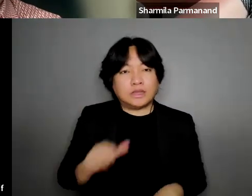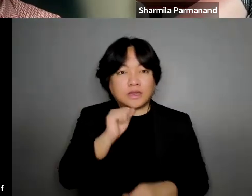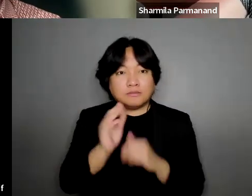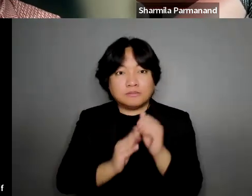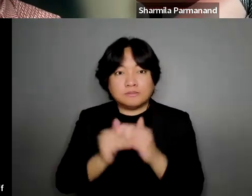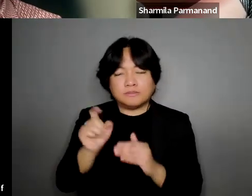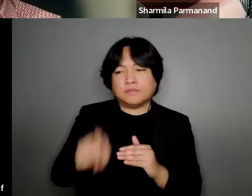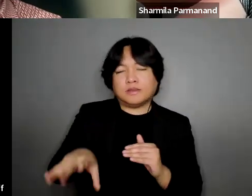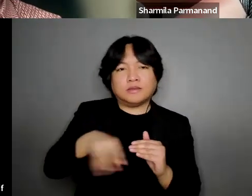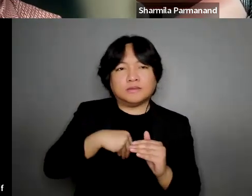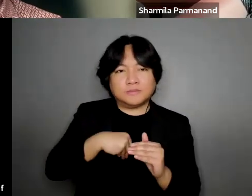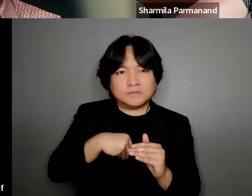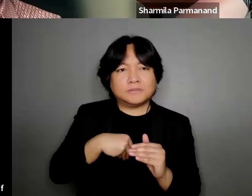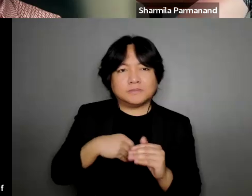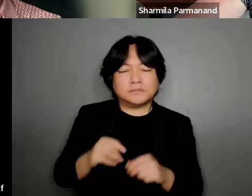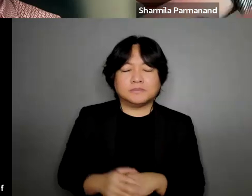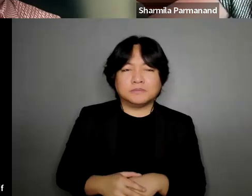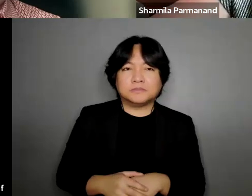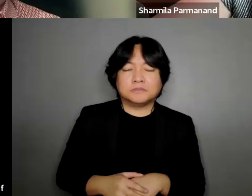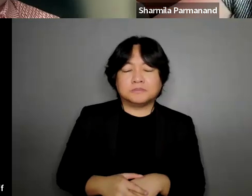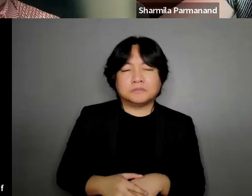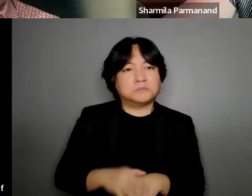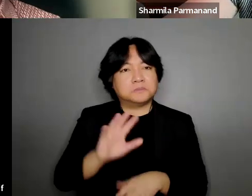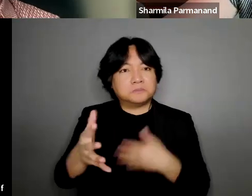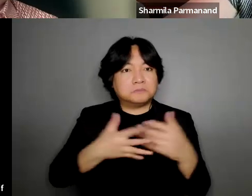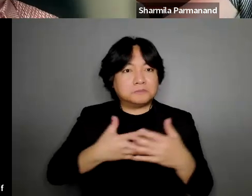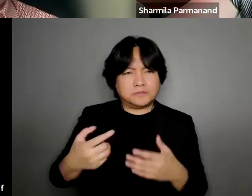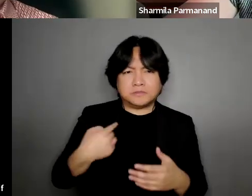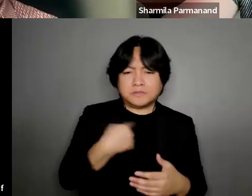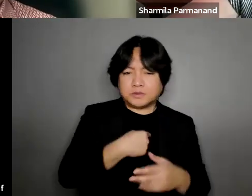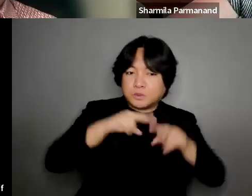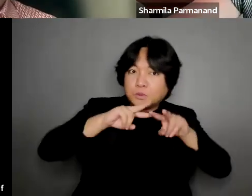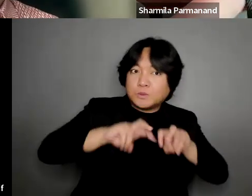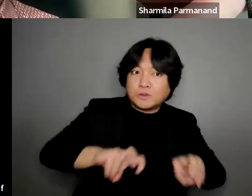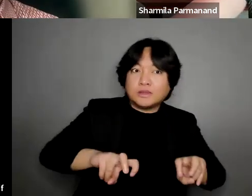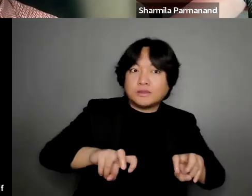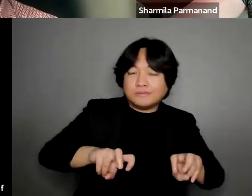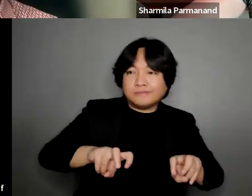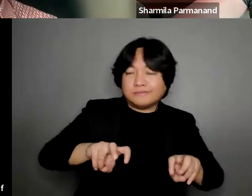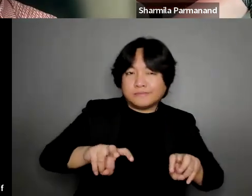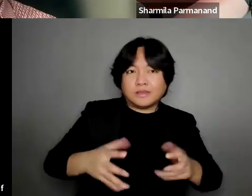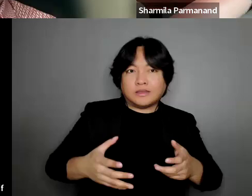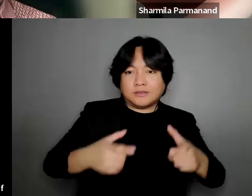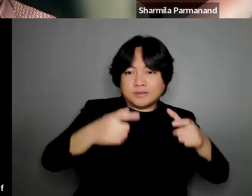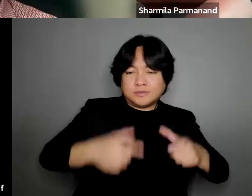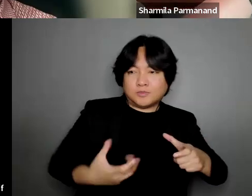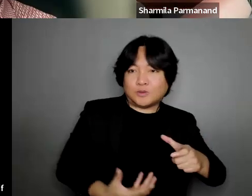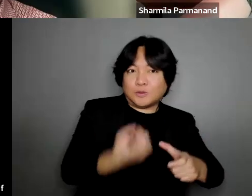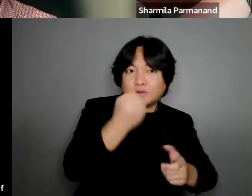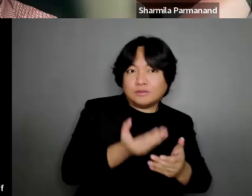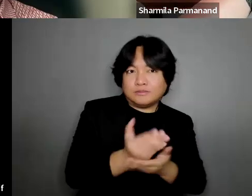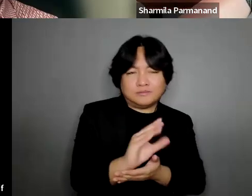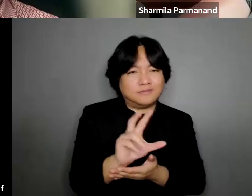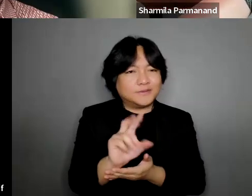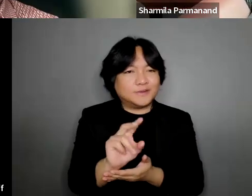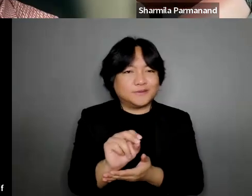gaano ka participatory pa yung ating research, extractive pa rin yan. Like, inherent in the